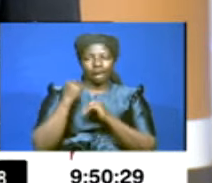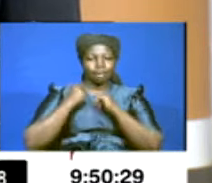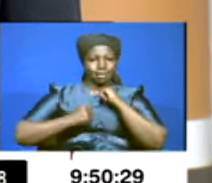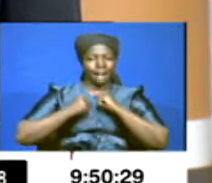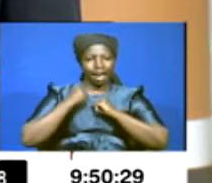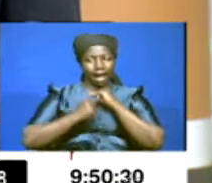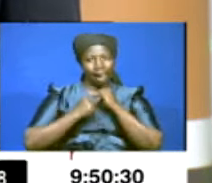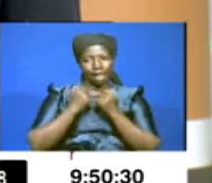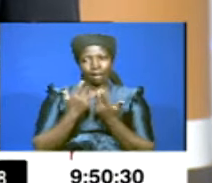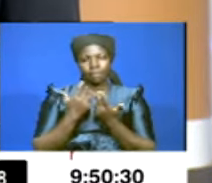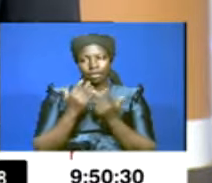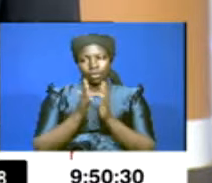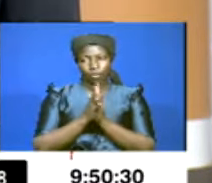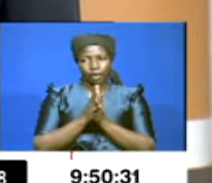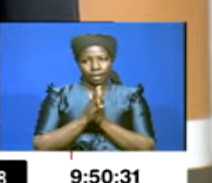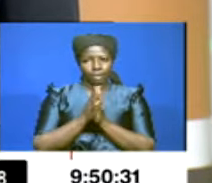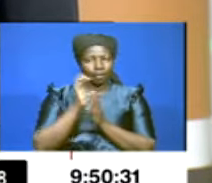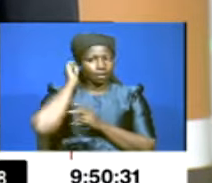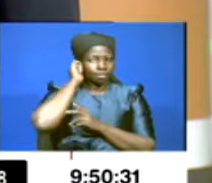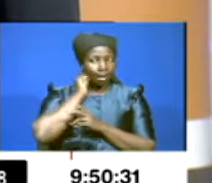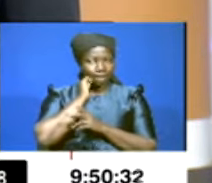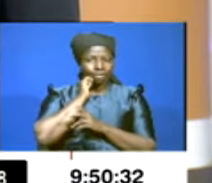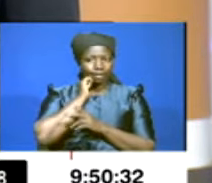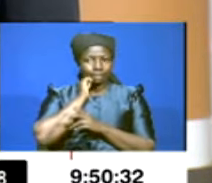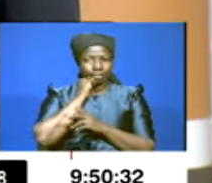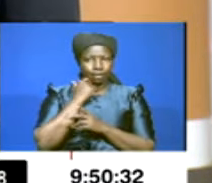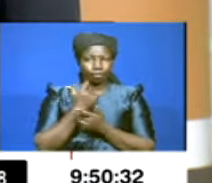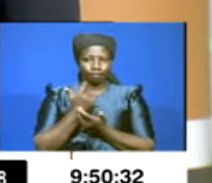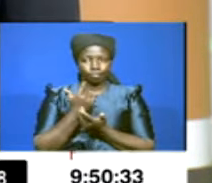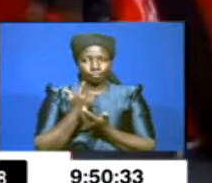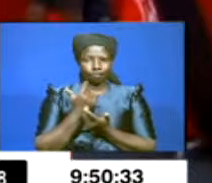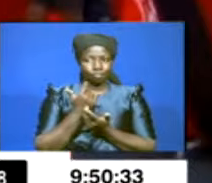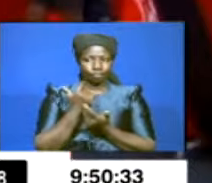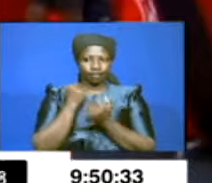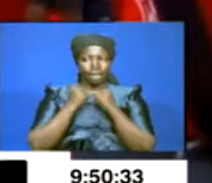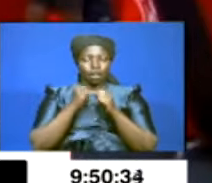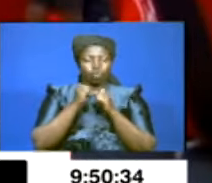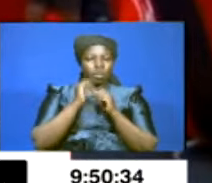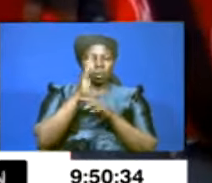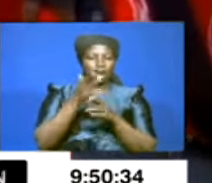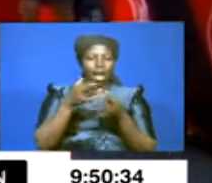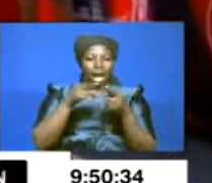Bandingetuny Memorial Mountain Run, set to be held tomorrow.